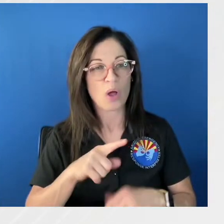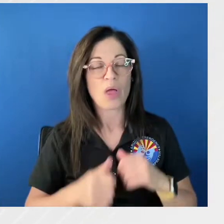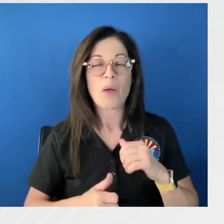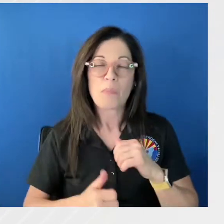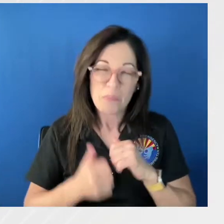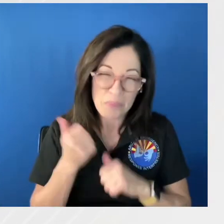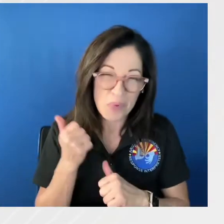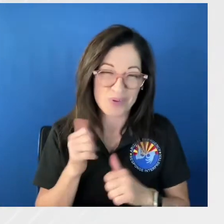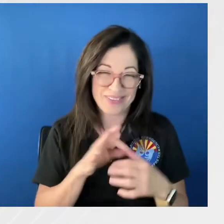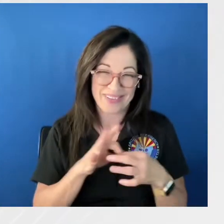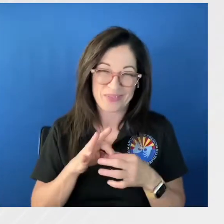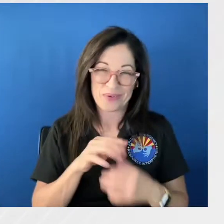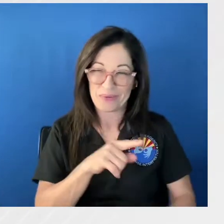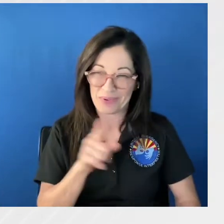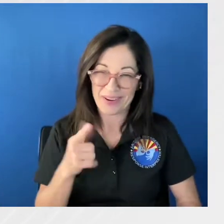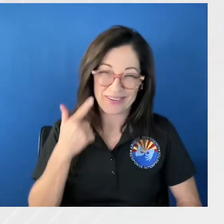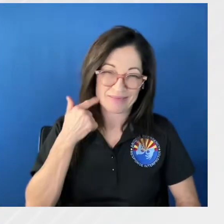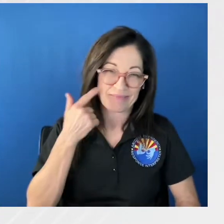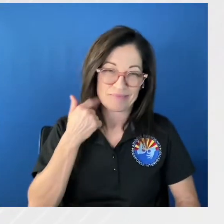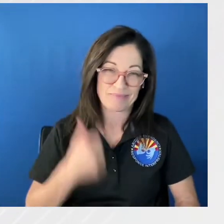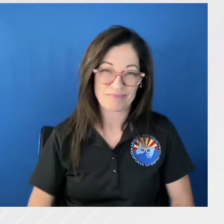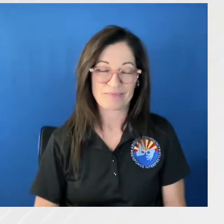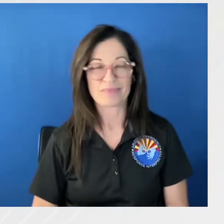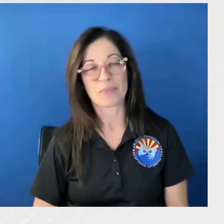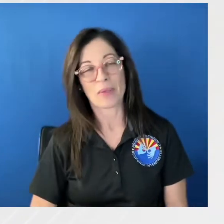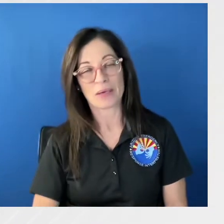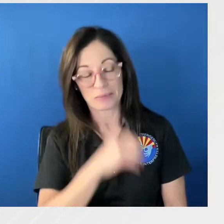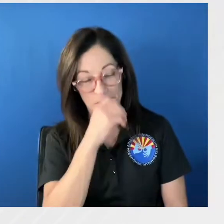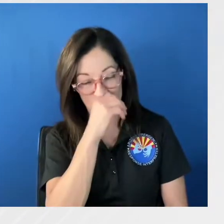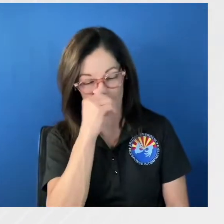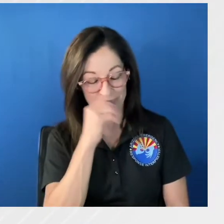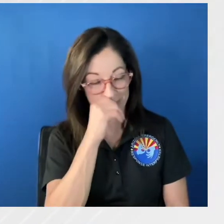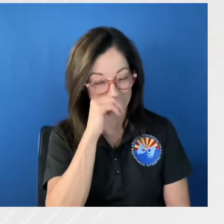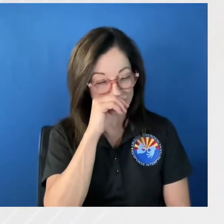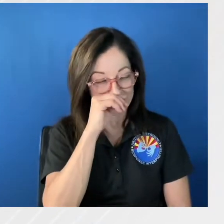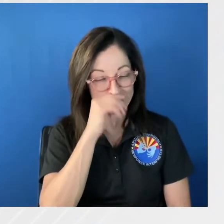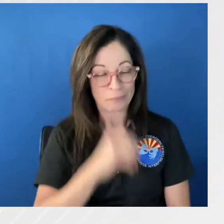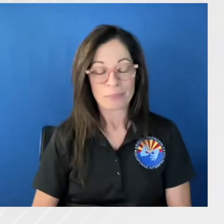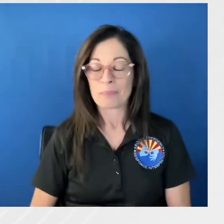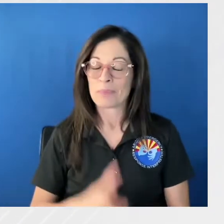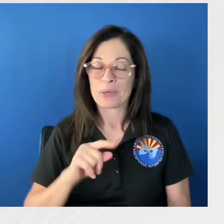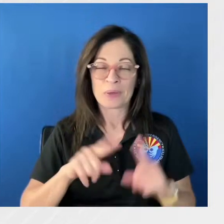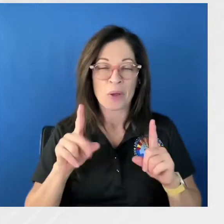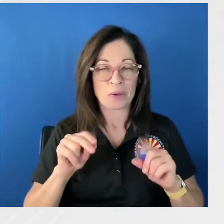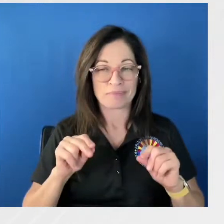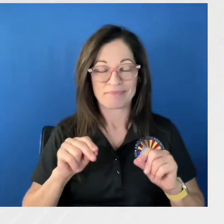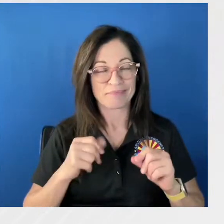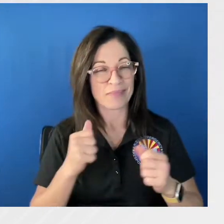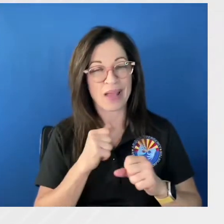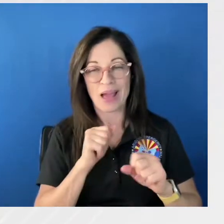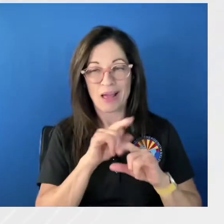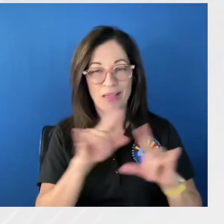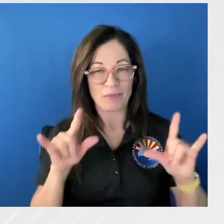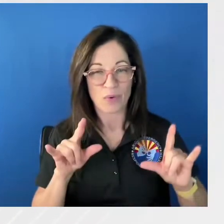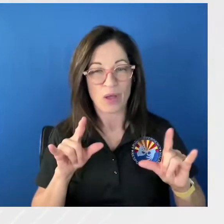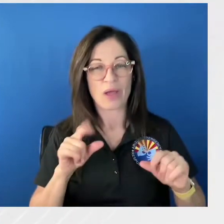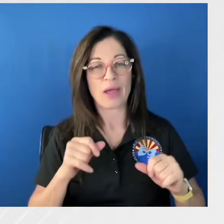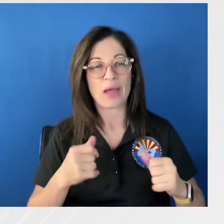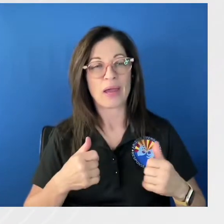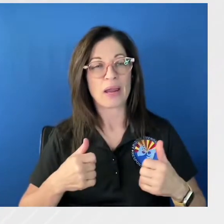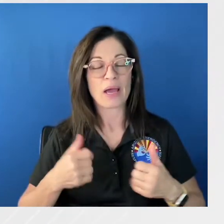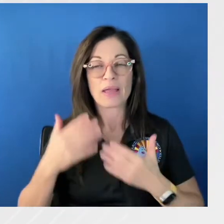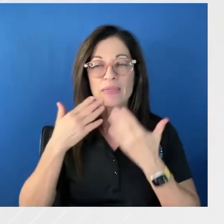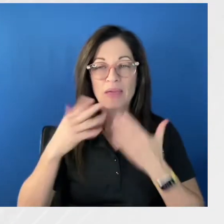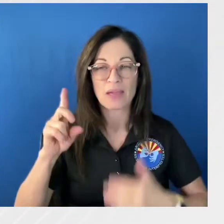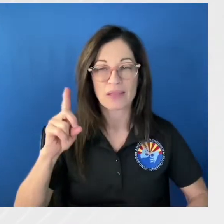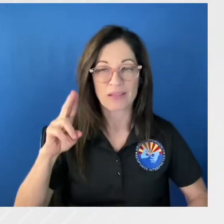cooperate. You know, so, but no, I love y'all. And I thank Dustin and his